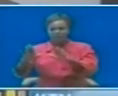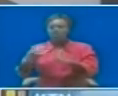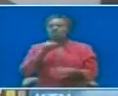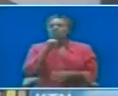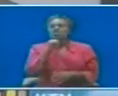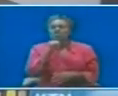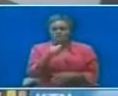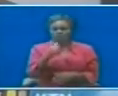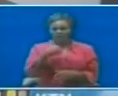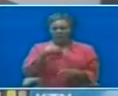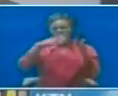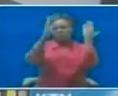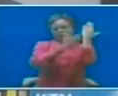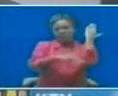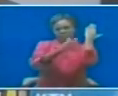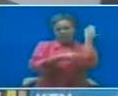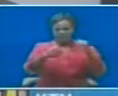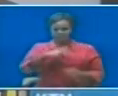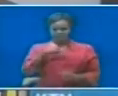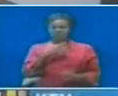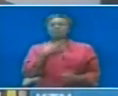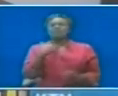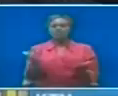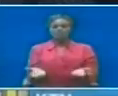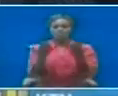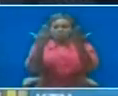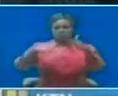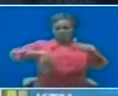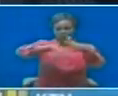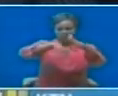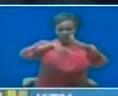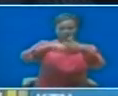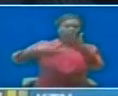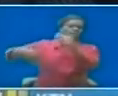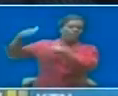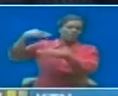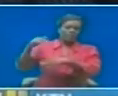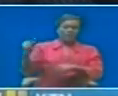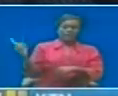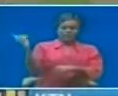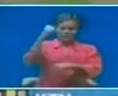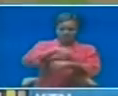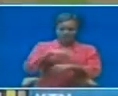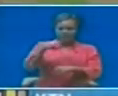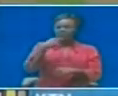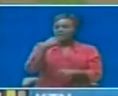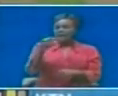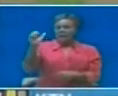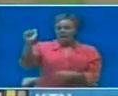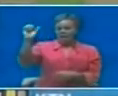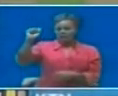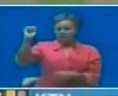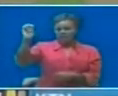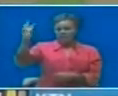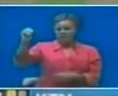We should not have ill feelings. We want to promote football. Earlier in the day, FKA Vice President Robert Asembo,